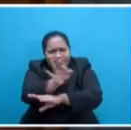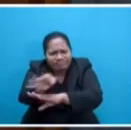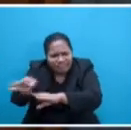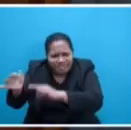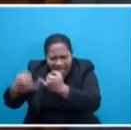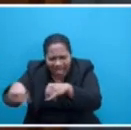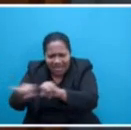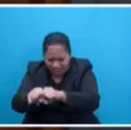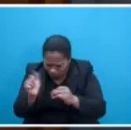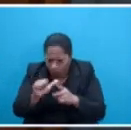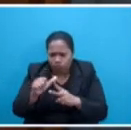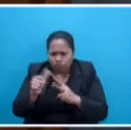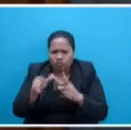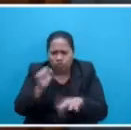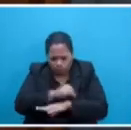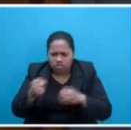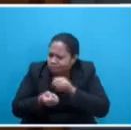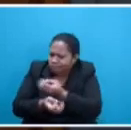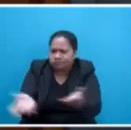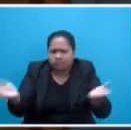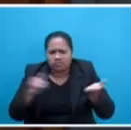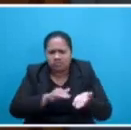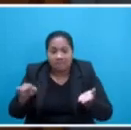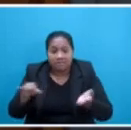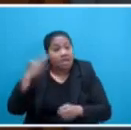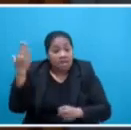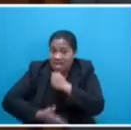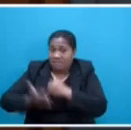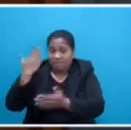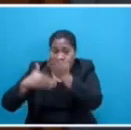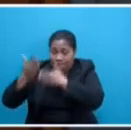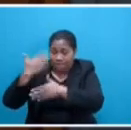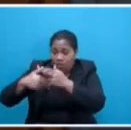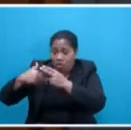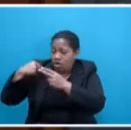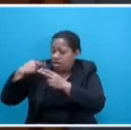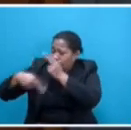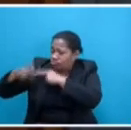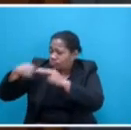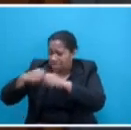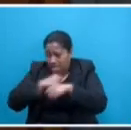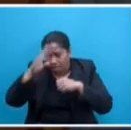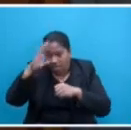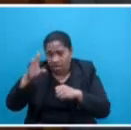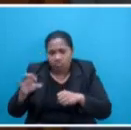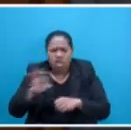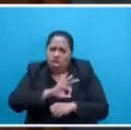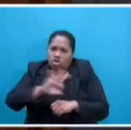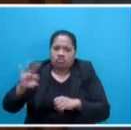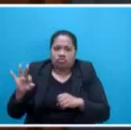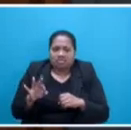sir, never before in the history of our country have landowners benefited as such a high level from their